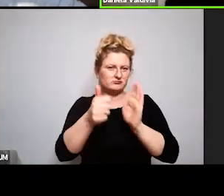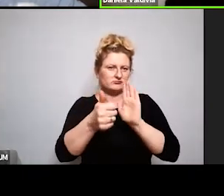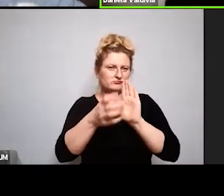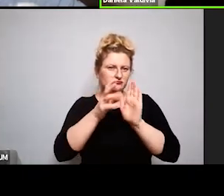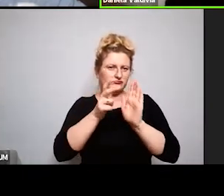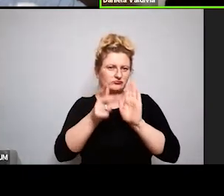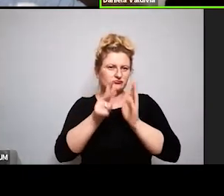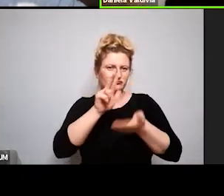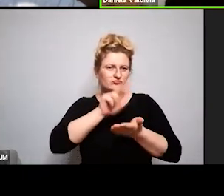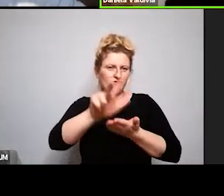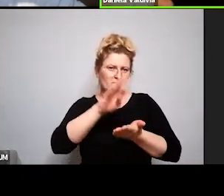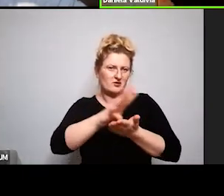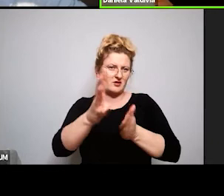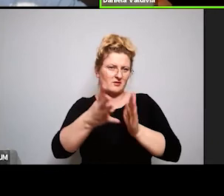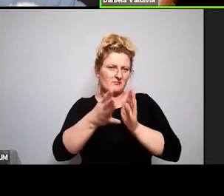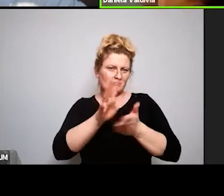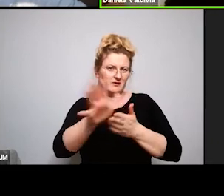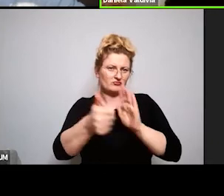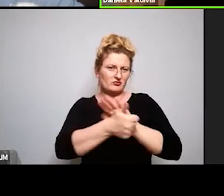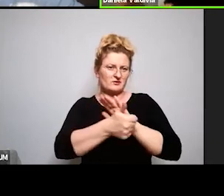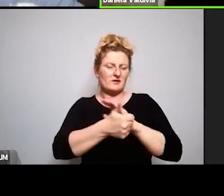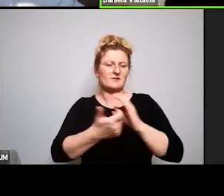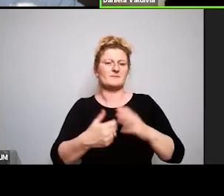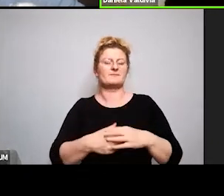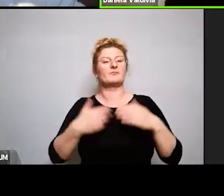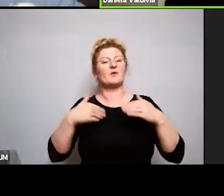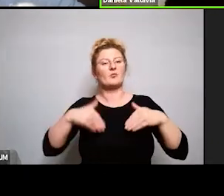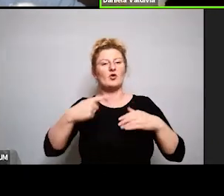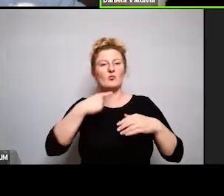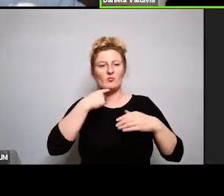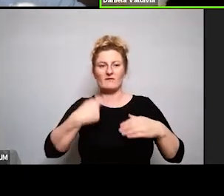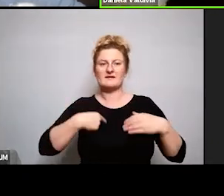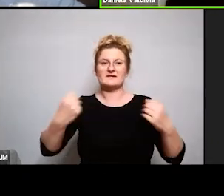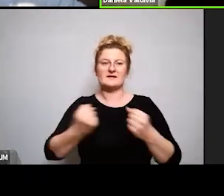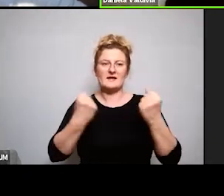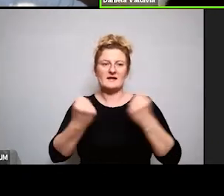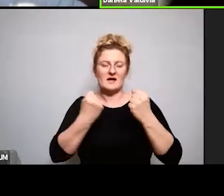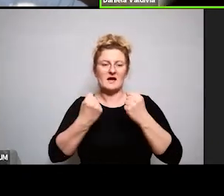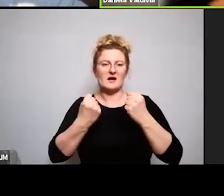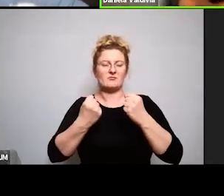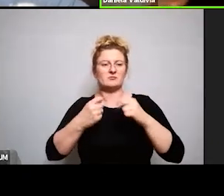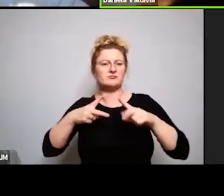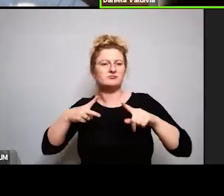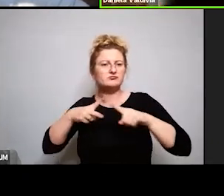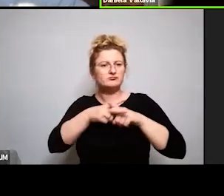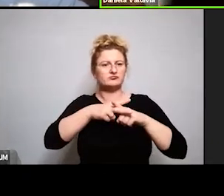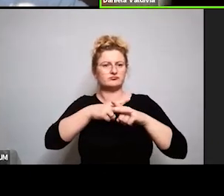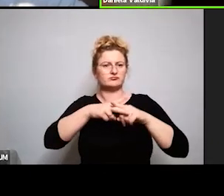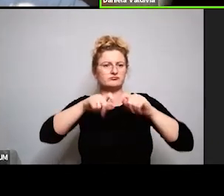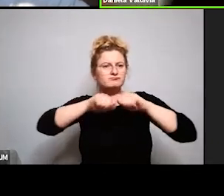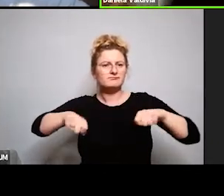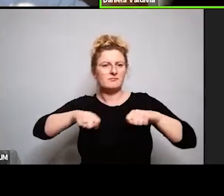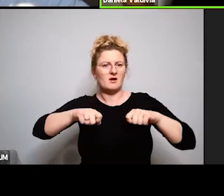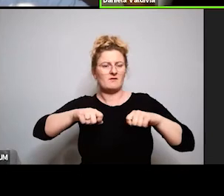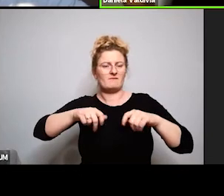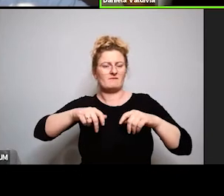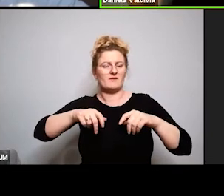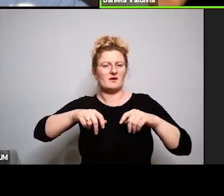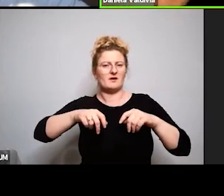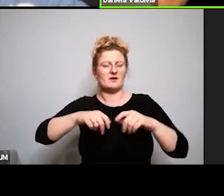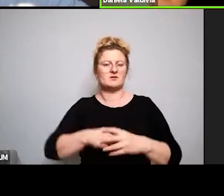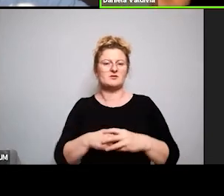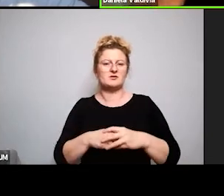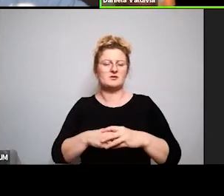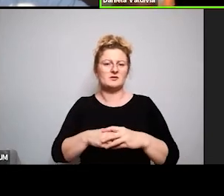of cases of violence, episodes of violence. So what we always say to the children is